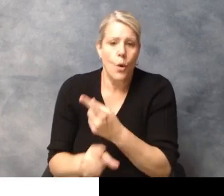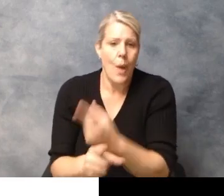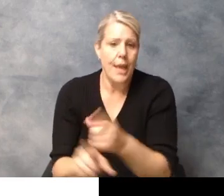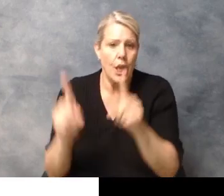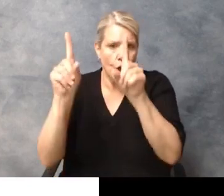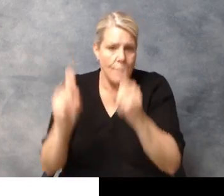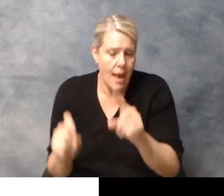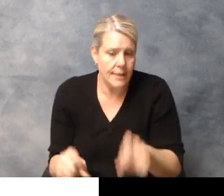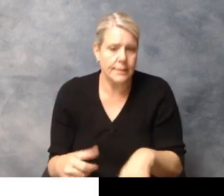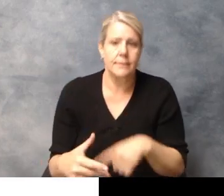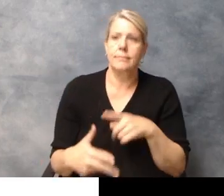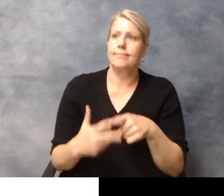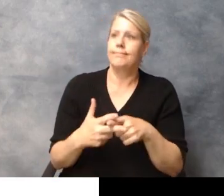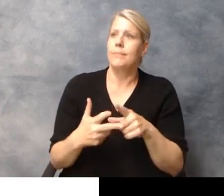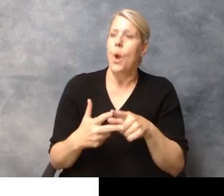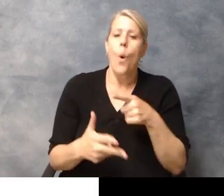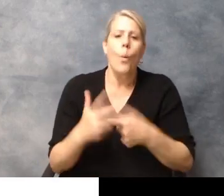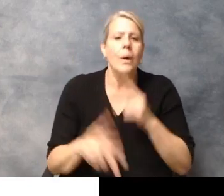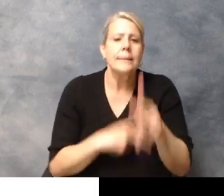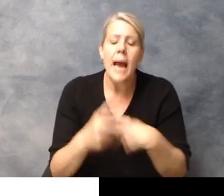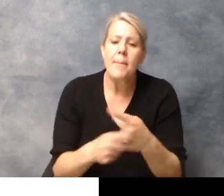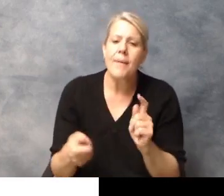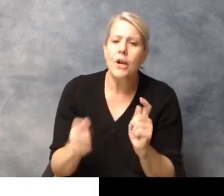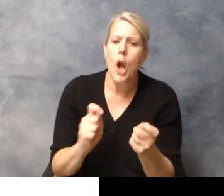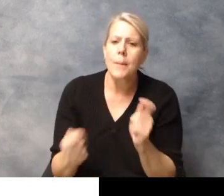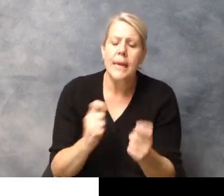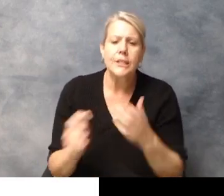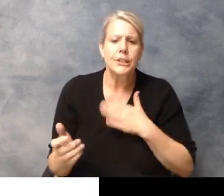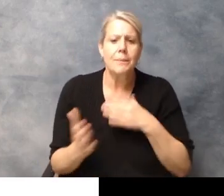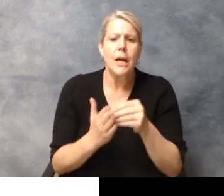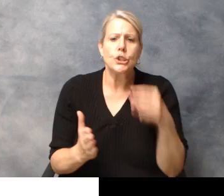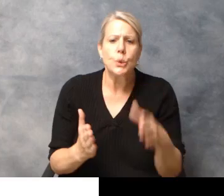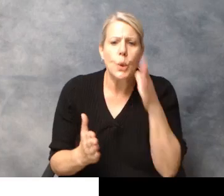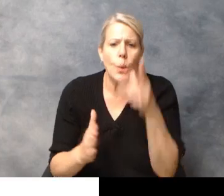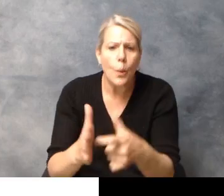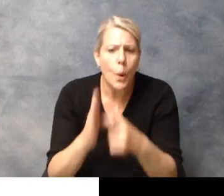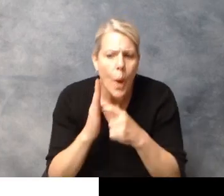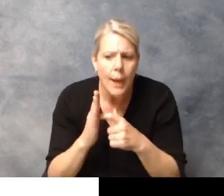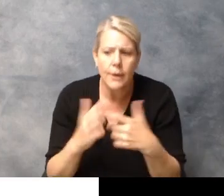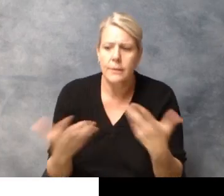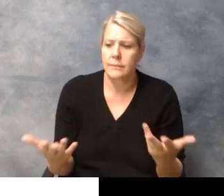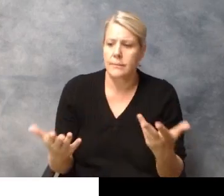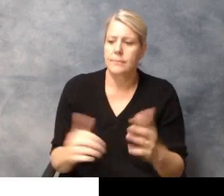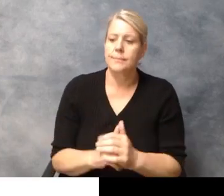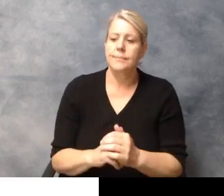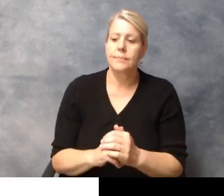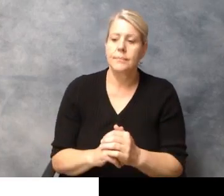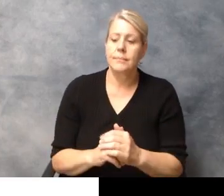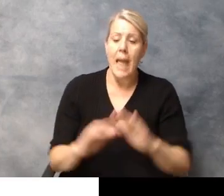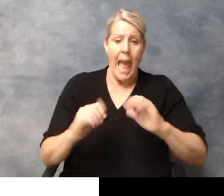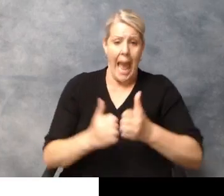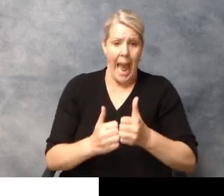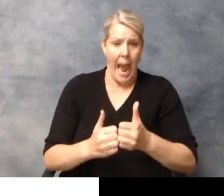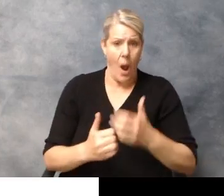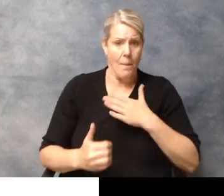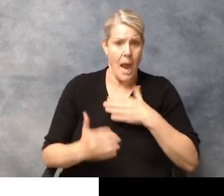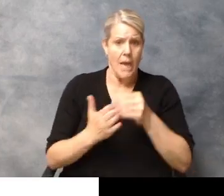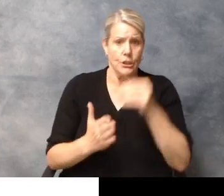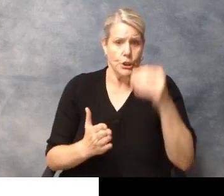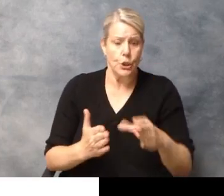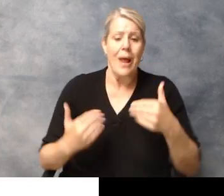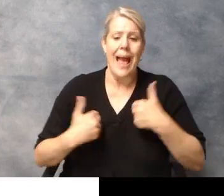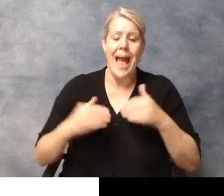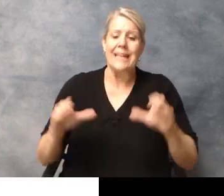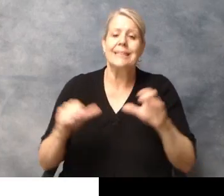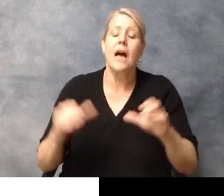accommodations does my student require on assessments? How has my student performed on previous state